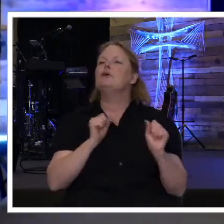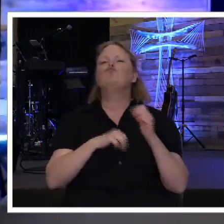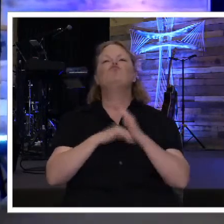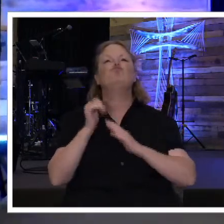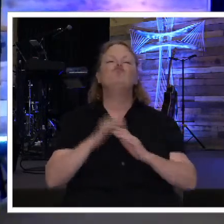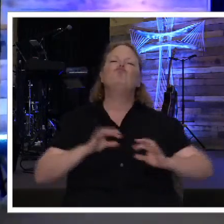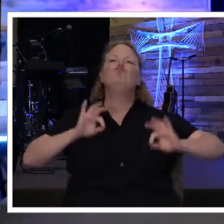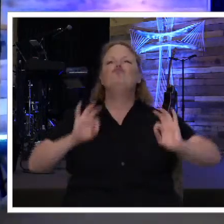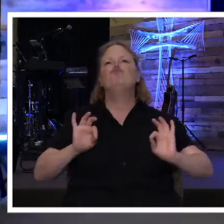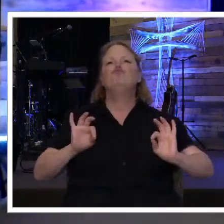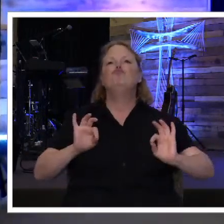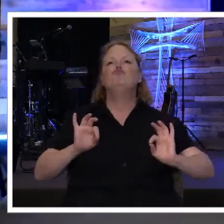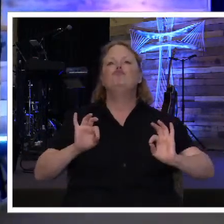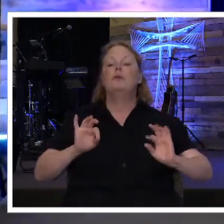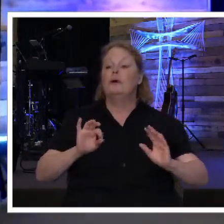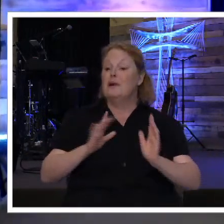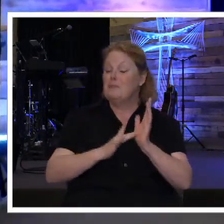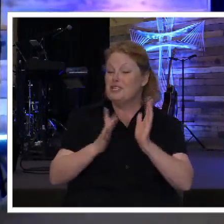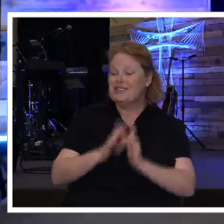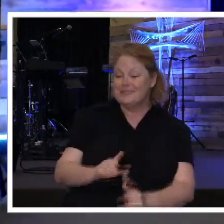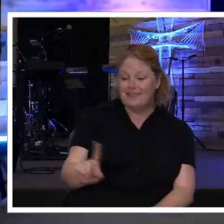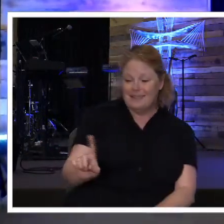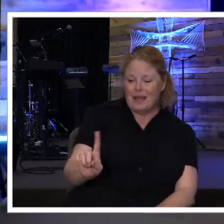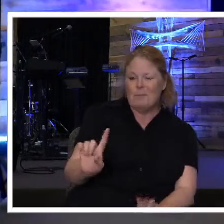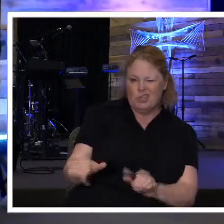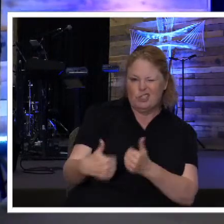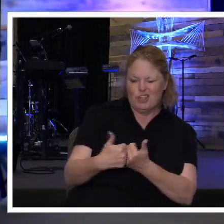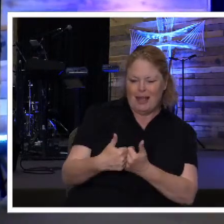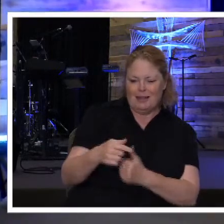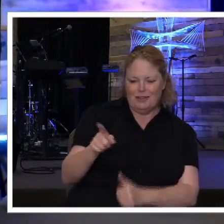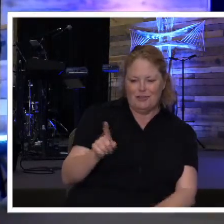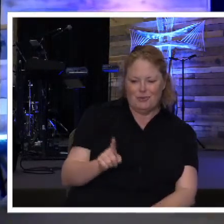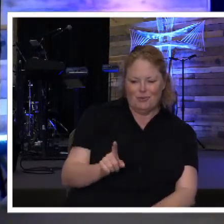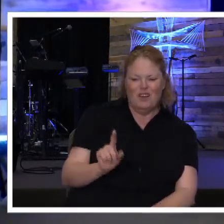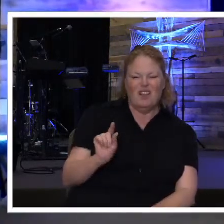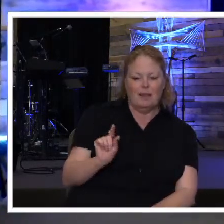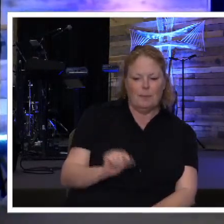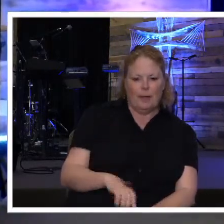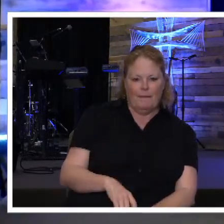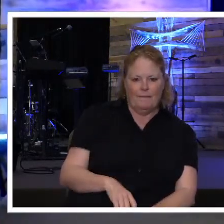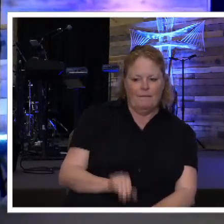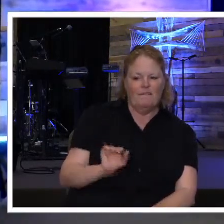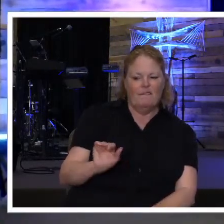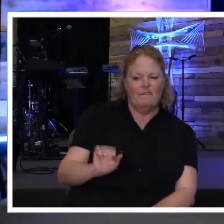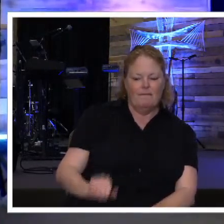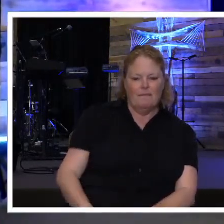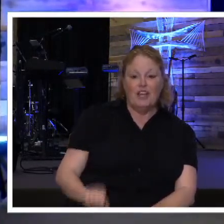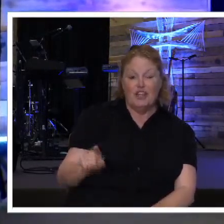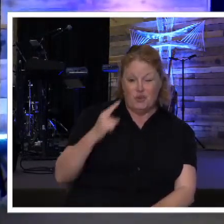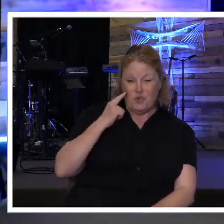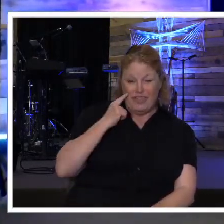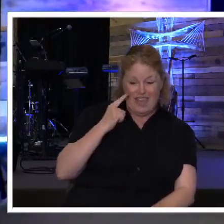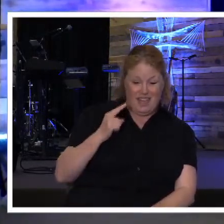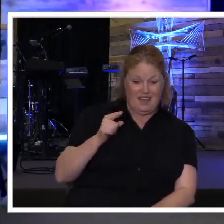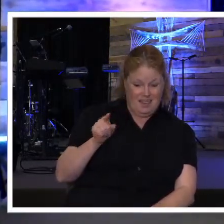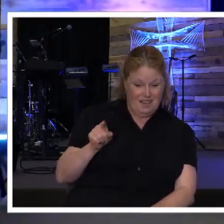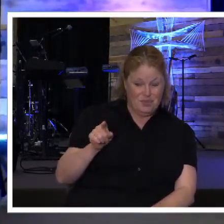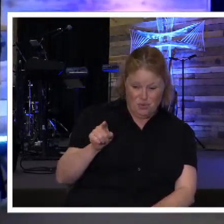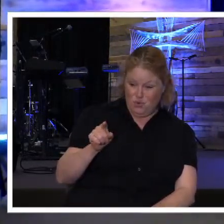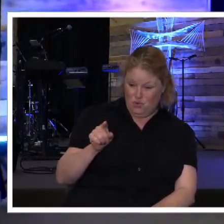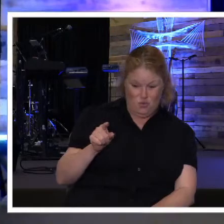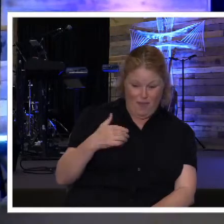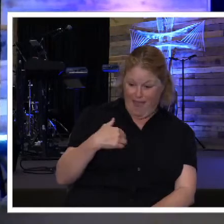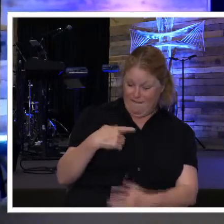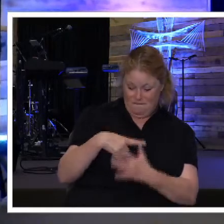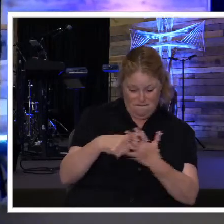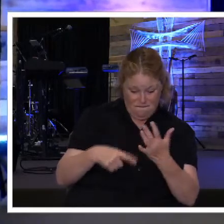good. And so Jesus looked at him and said, let me challenge your answer just a little bit. Since you think in your mind you've done all these things